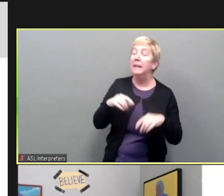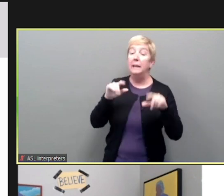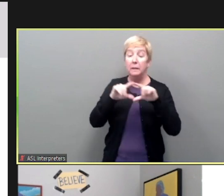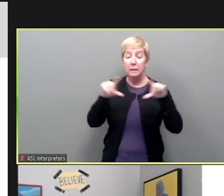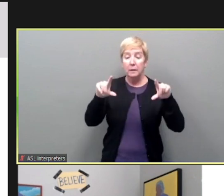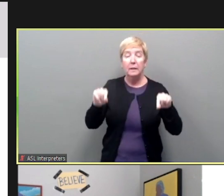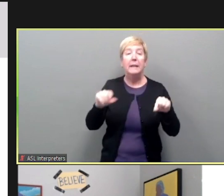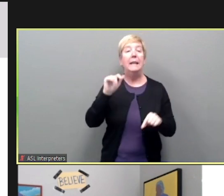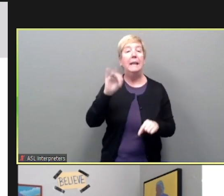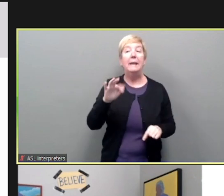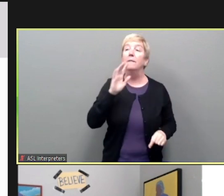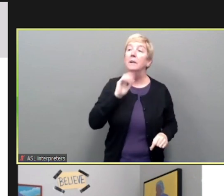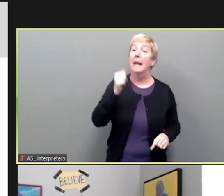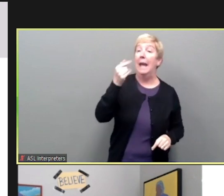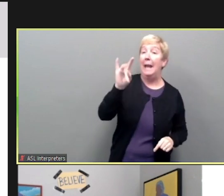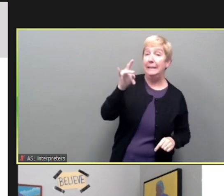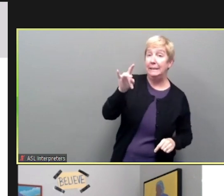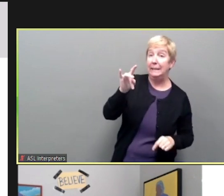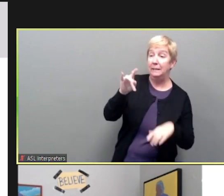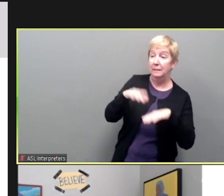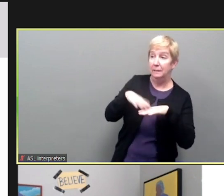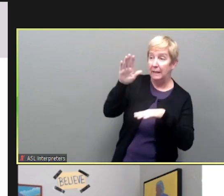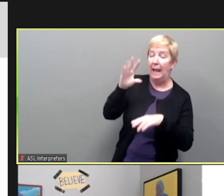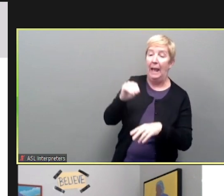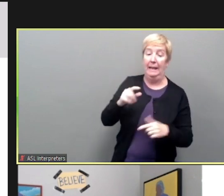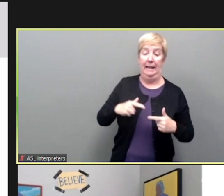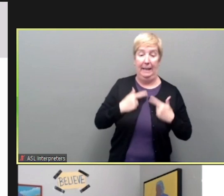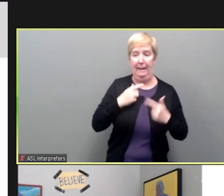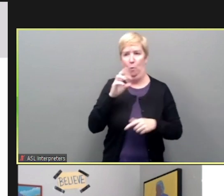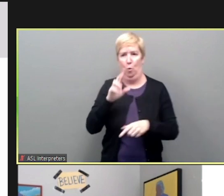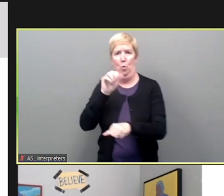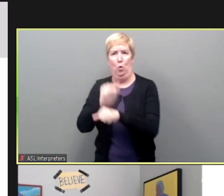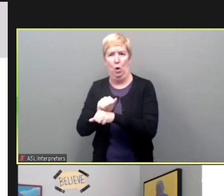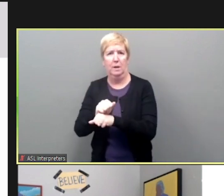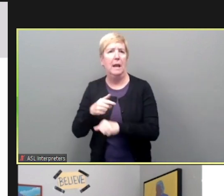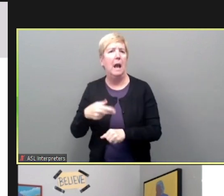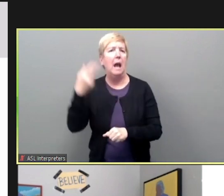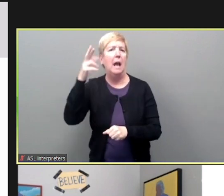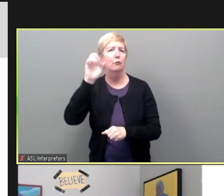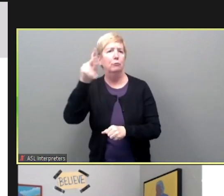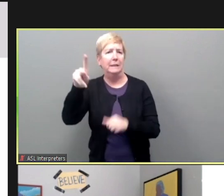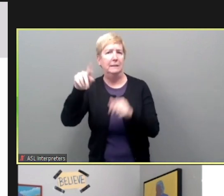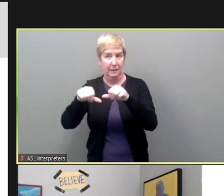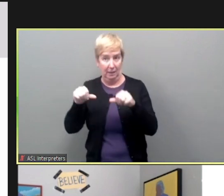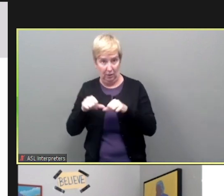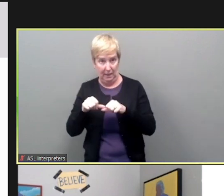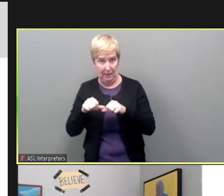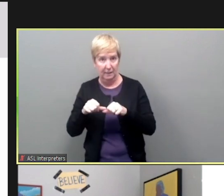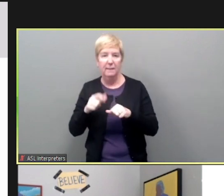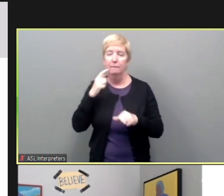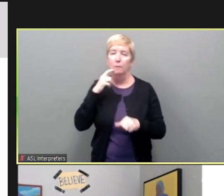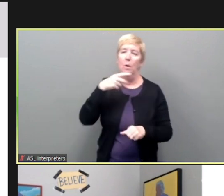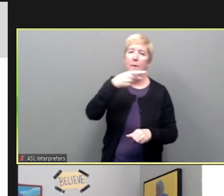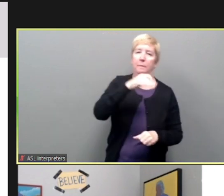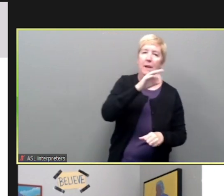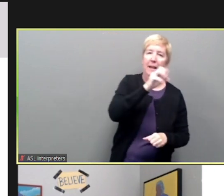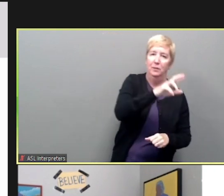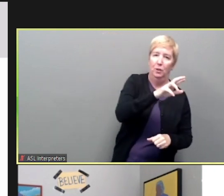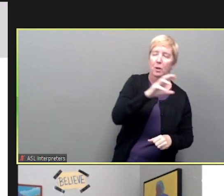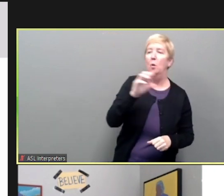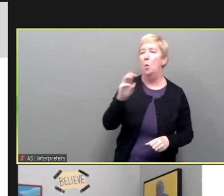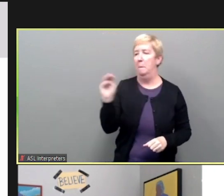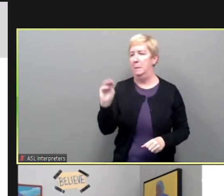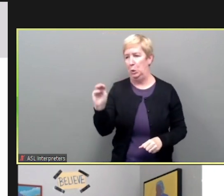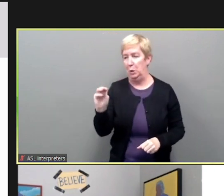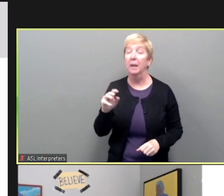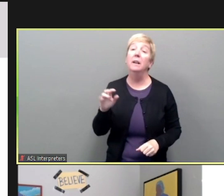18 and over who work or live in high-risk settings for Pfizer and Moderna, and J&J is just you're eligible for a booster if you're